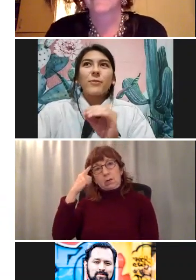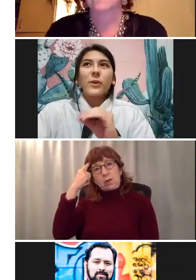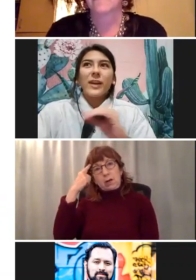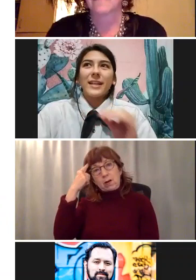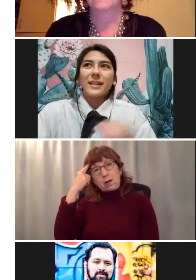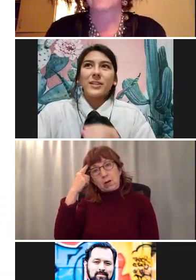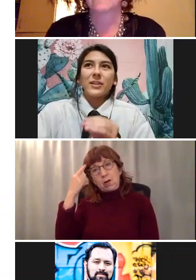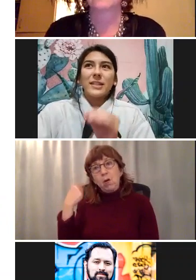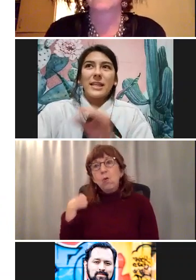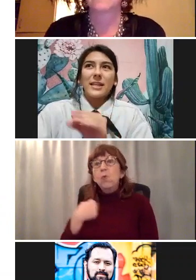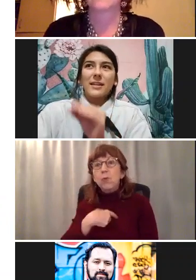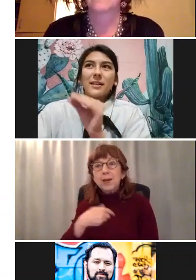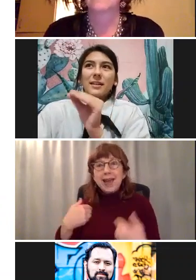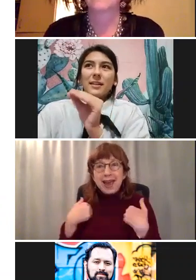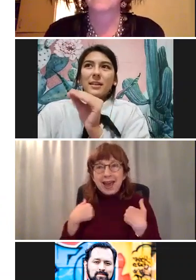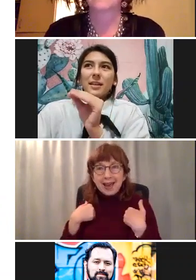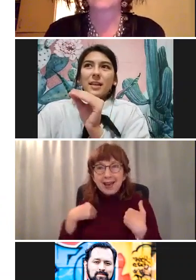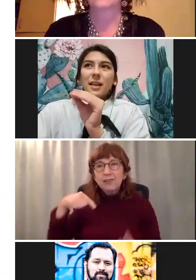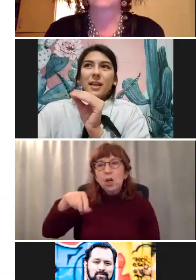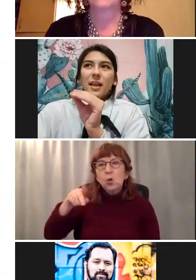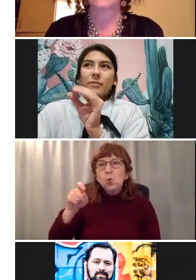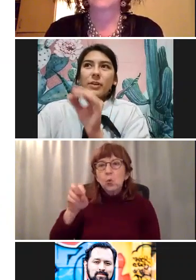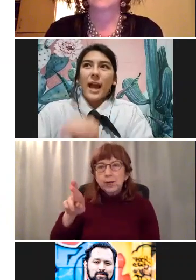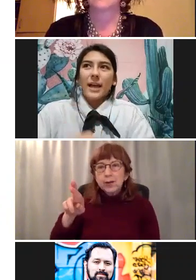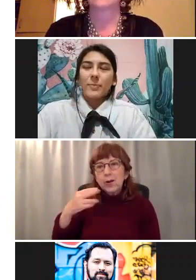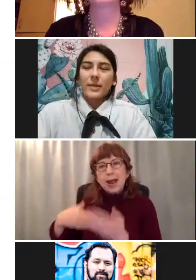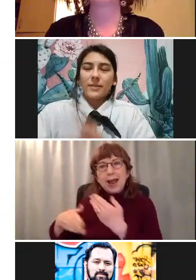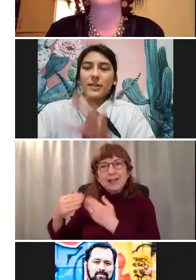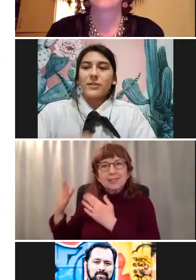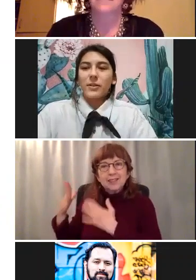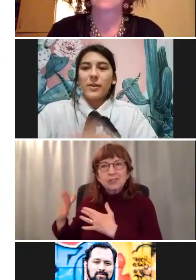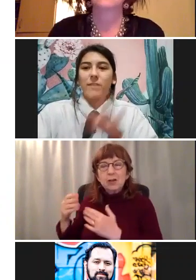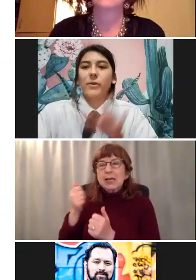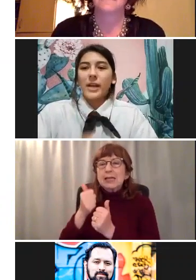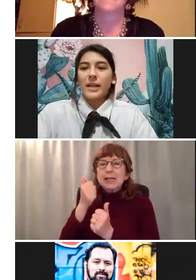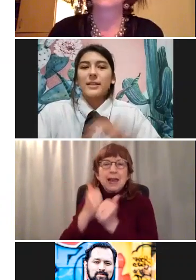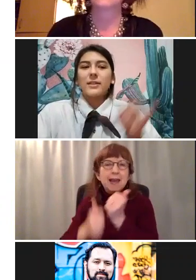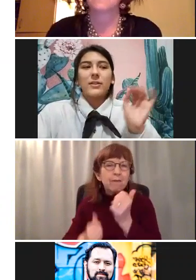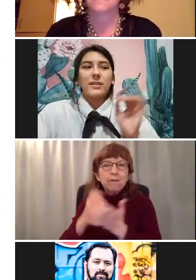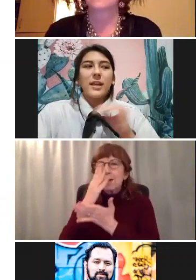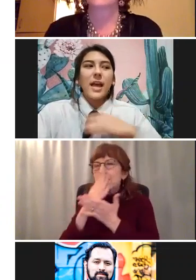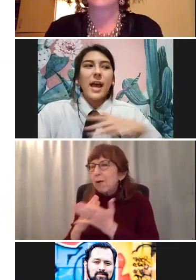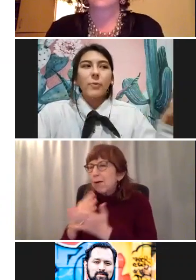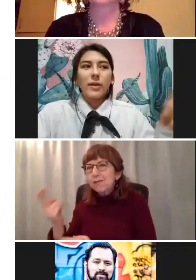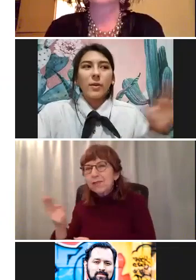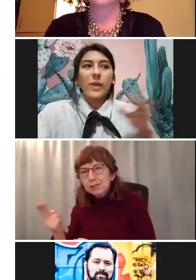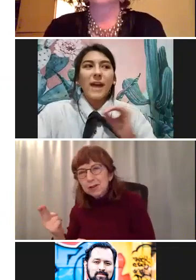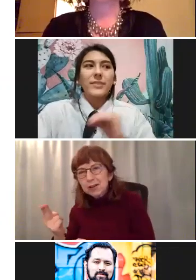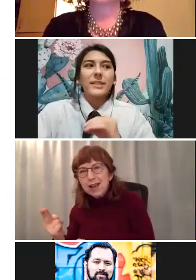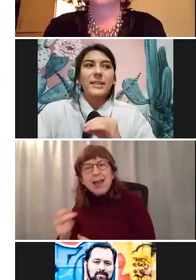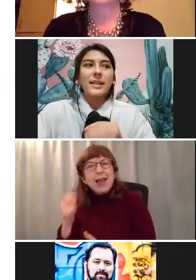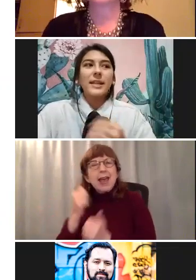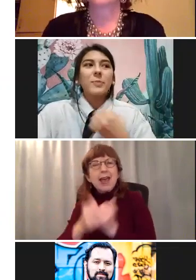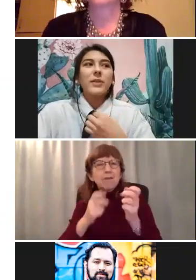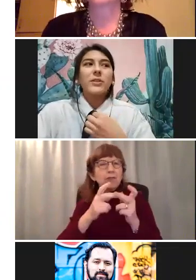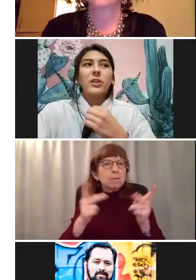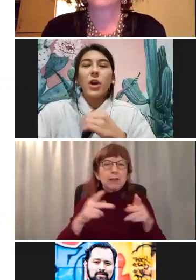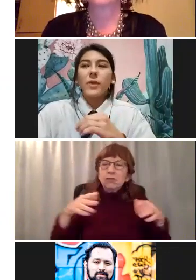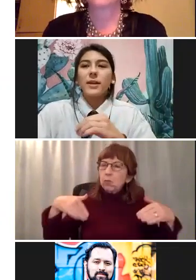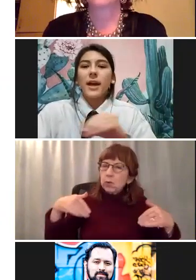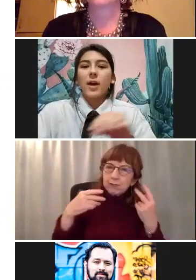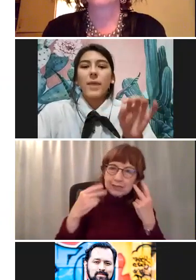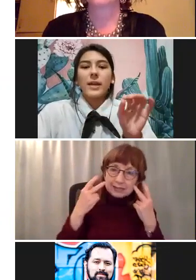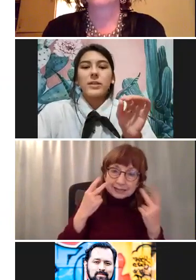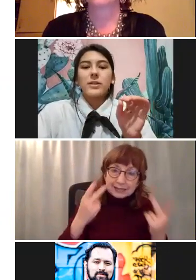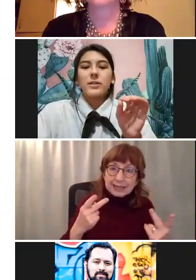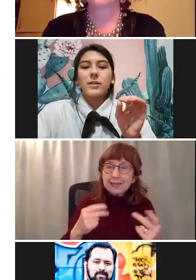we have queer ancestors in every aspect of history. We have queer ancestors everywhere that we haven't seen, especially